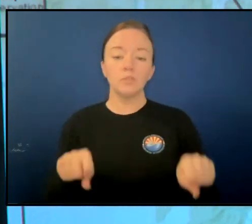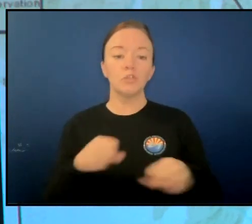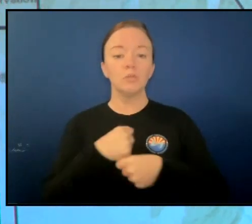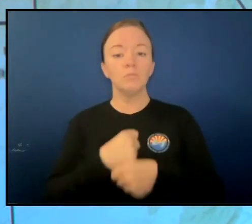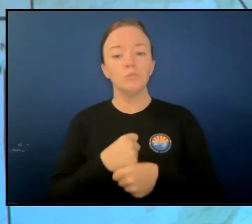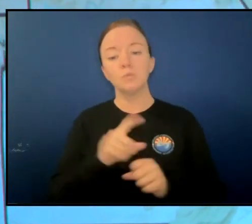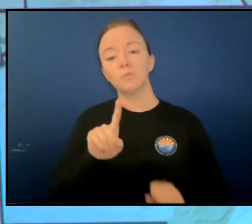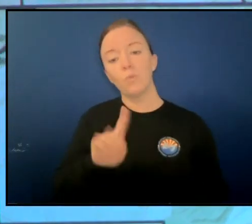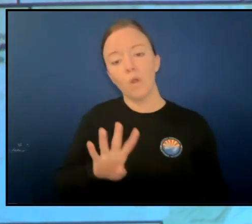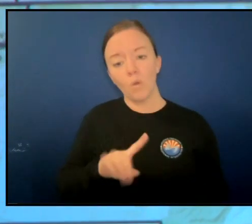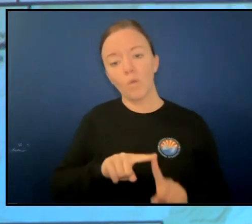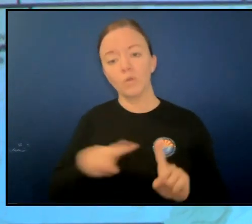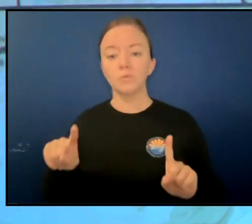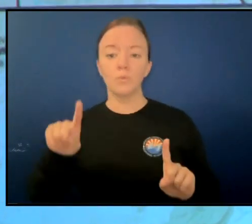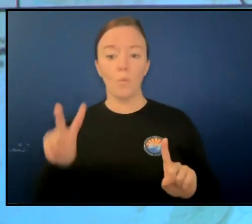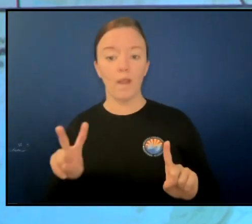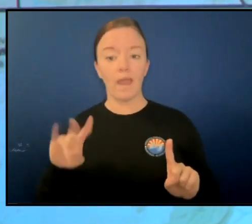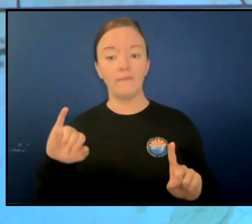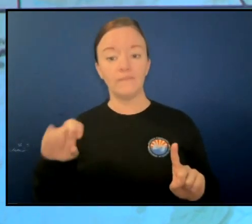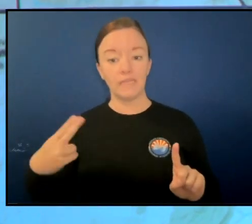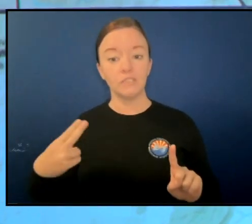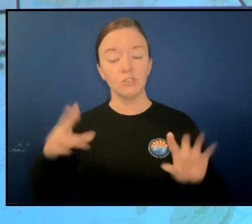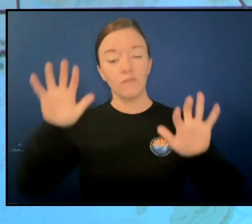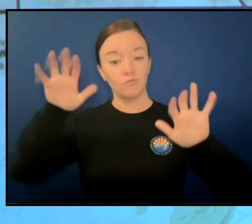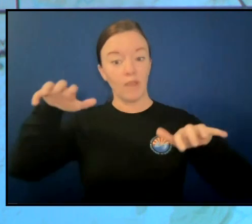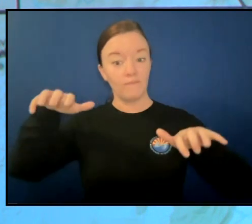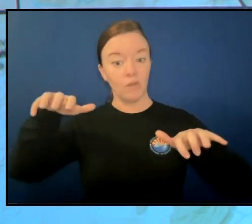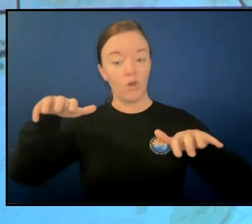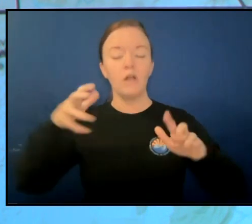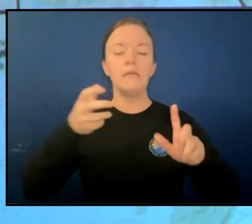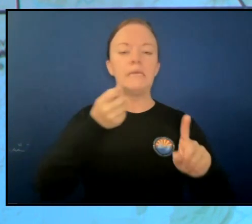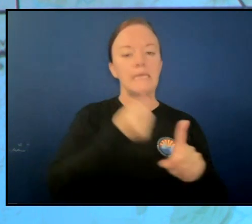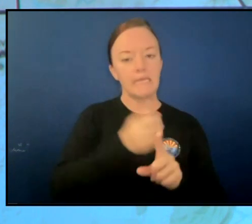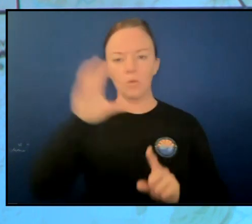to 1/2 an inch of rainfall, again, hit or miss,